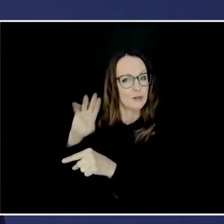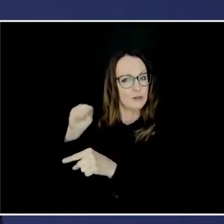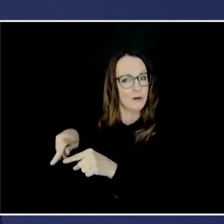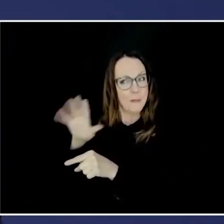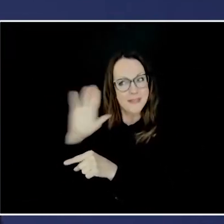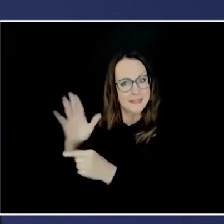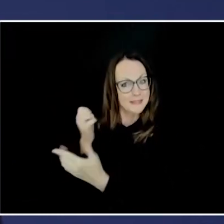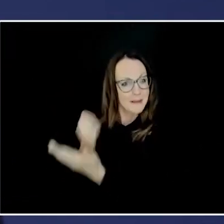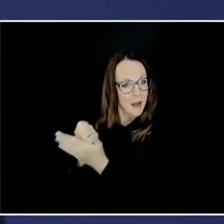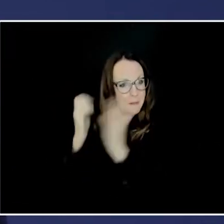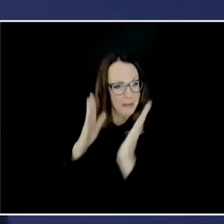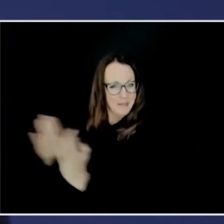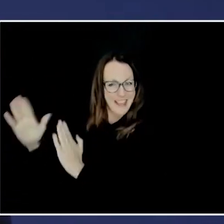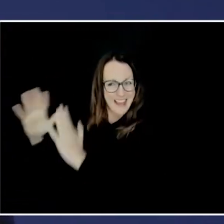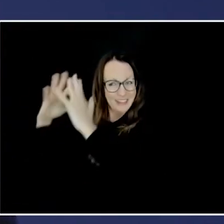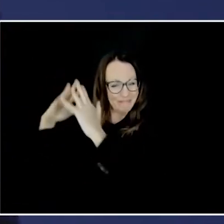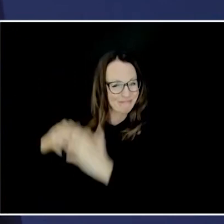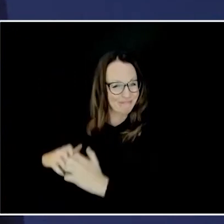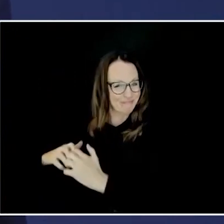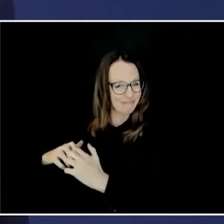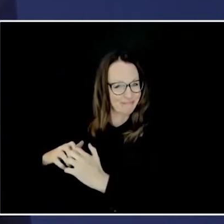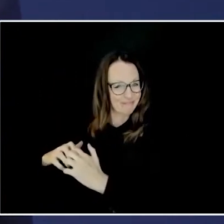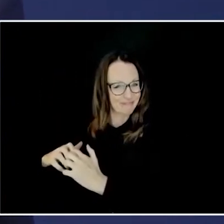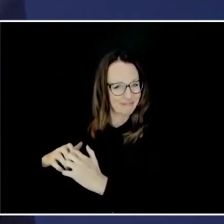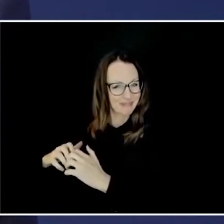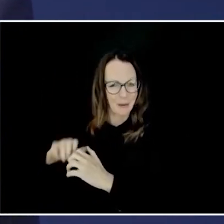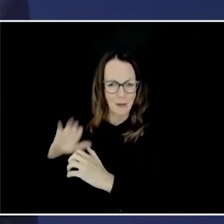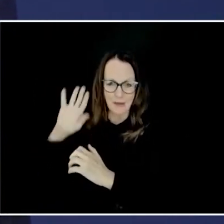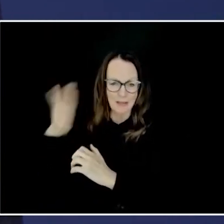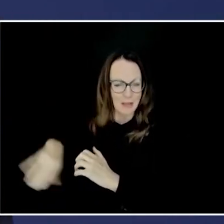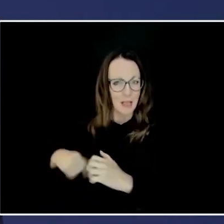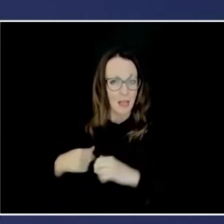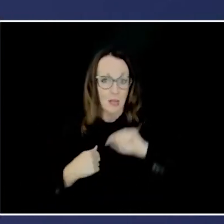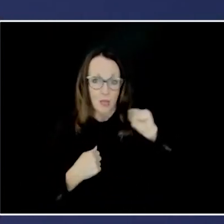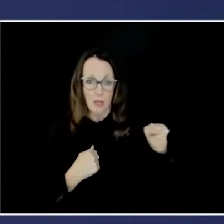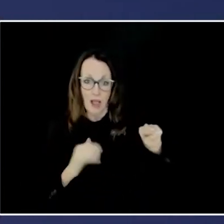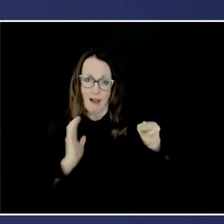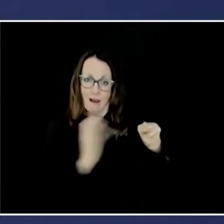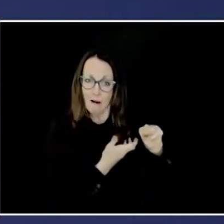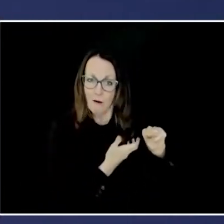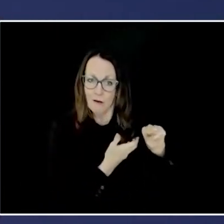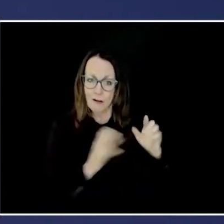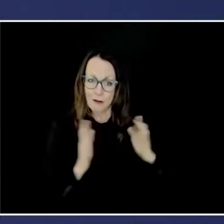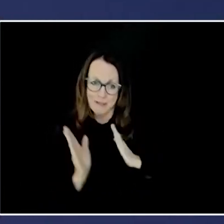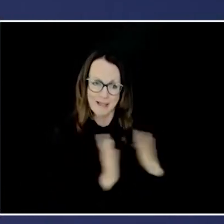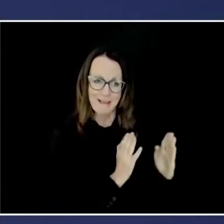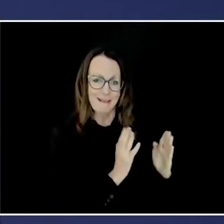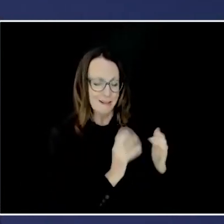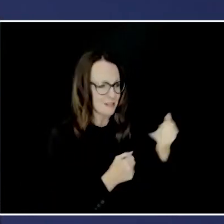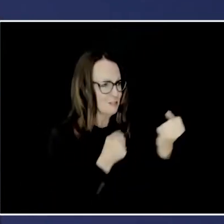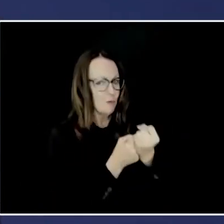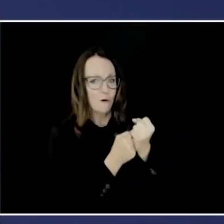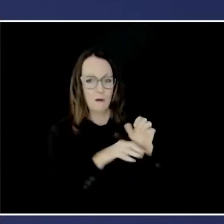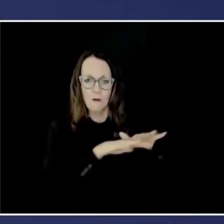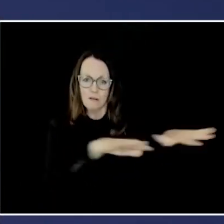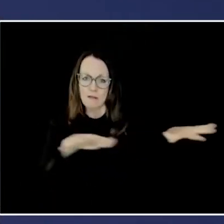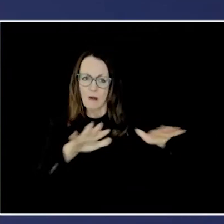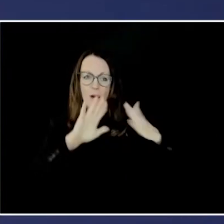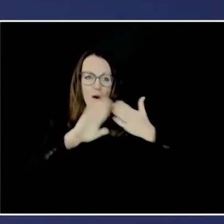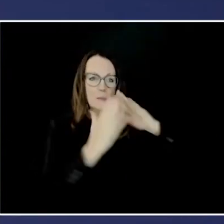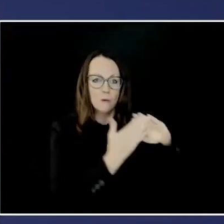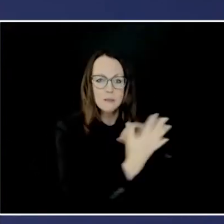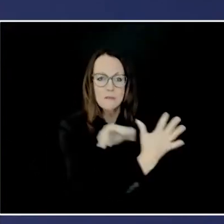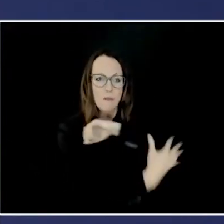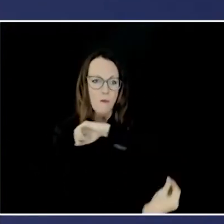wealthy still do very well. We're also providing and proving that Wall Street didn't build America. The middle class built